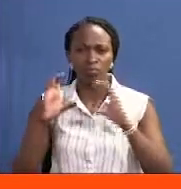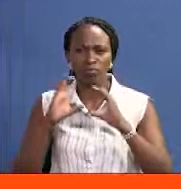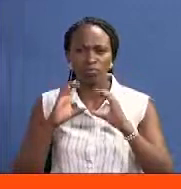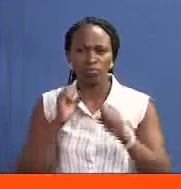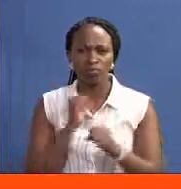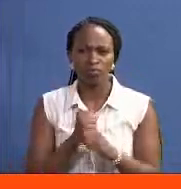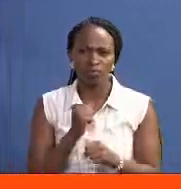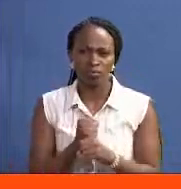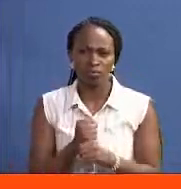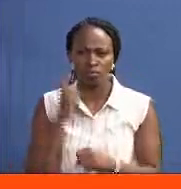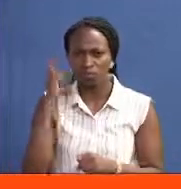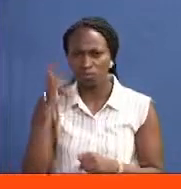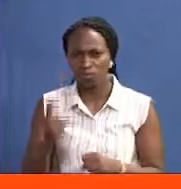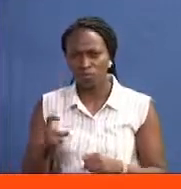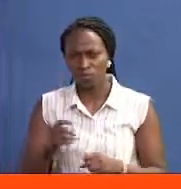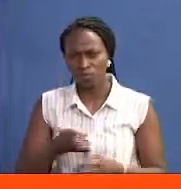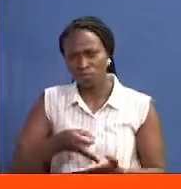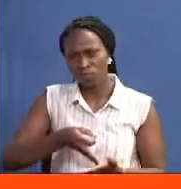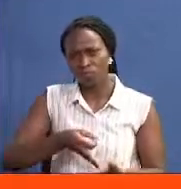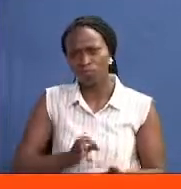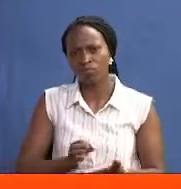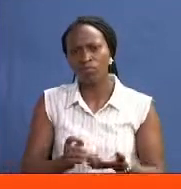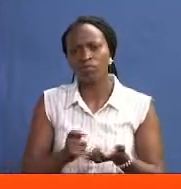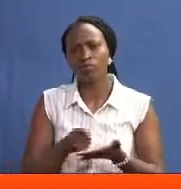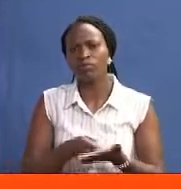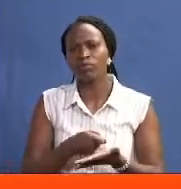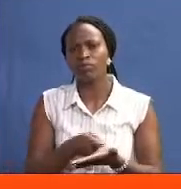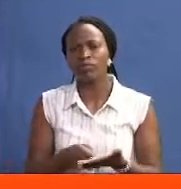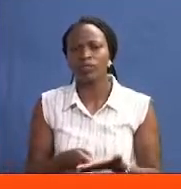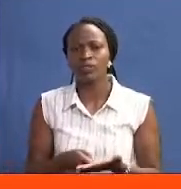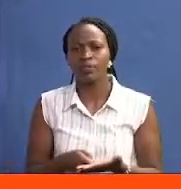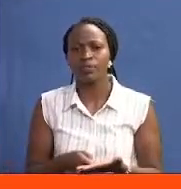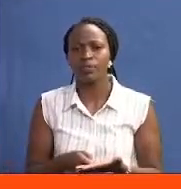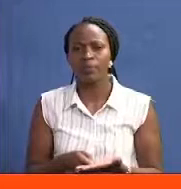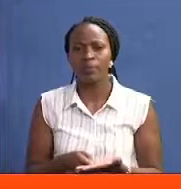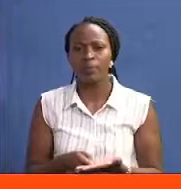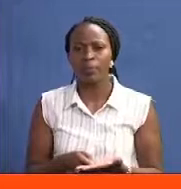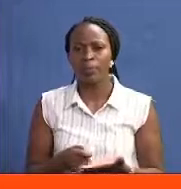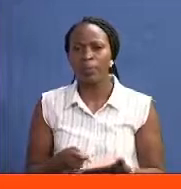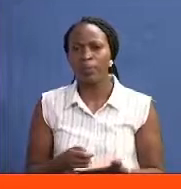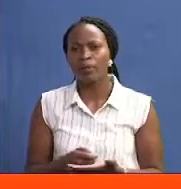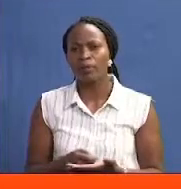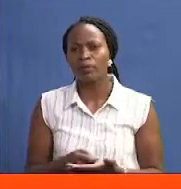and that's how we really finance our development priorities. Mm-hmm. So